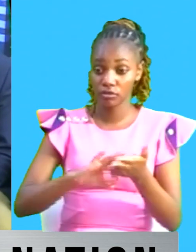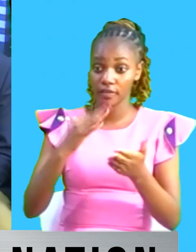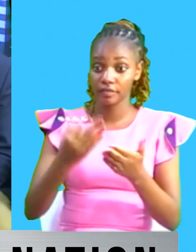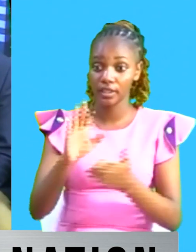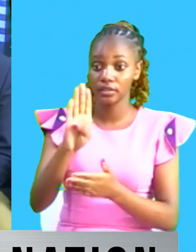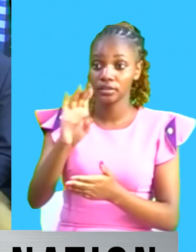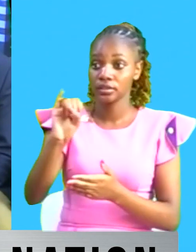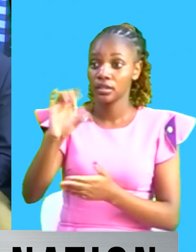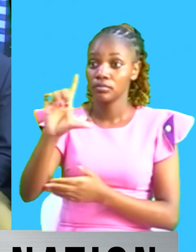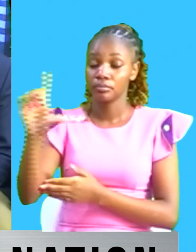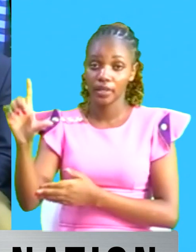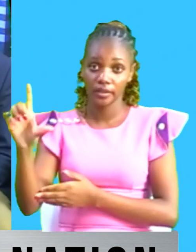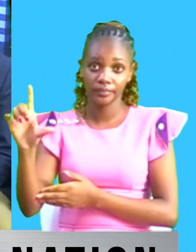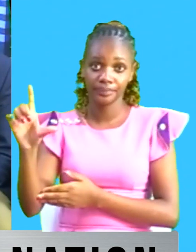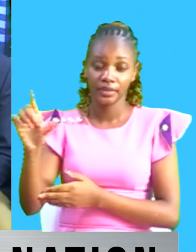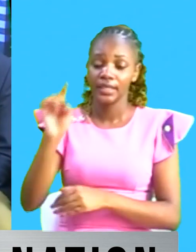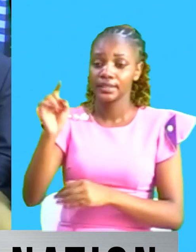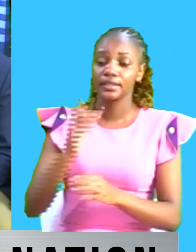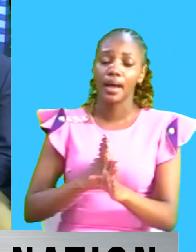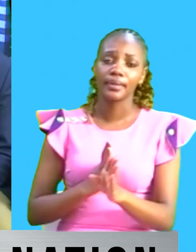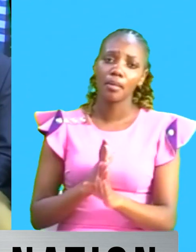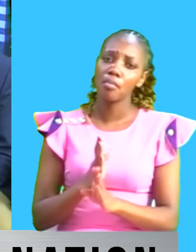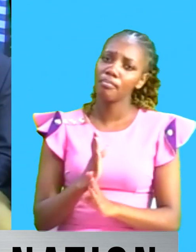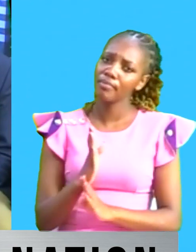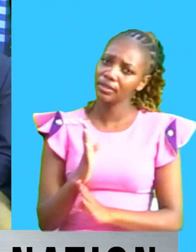bill. These are some of the major